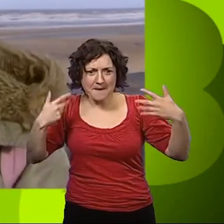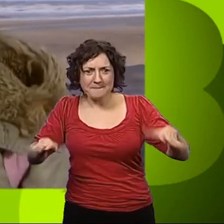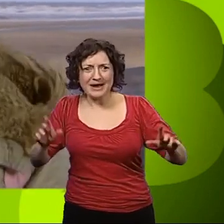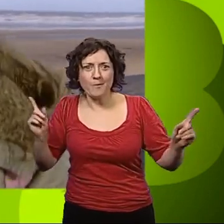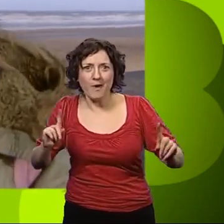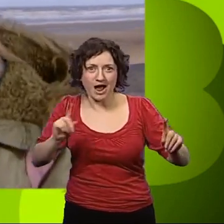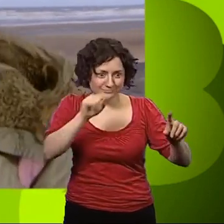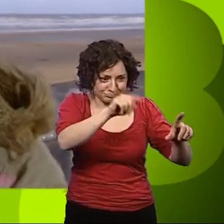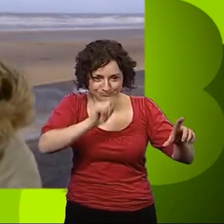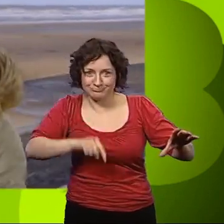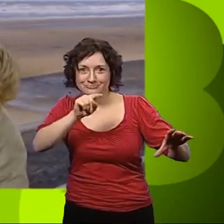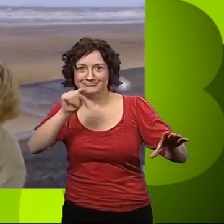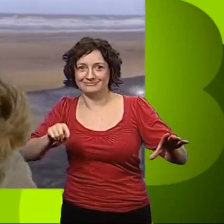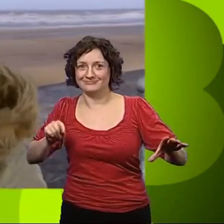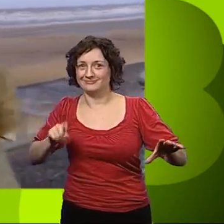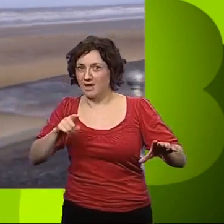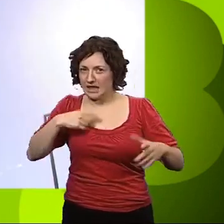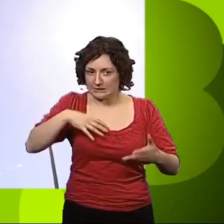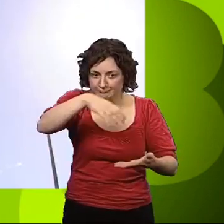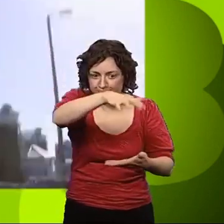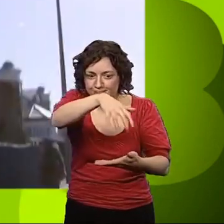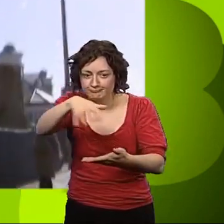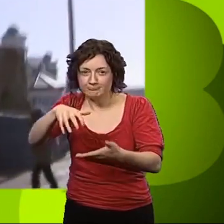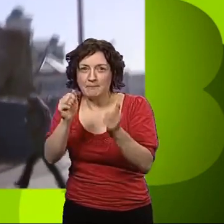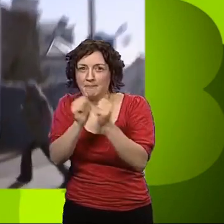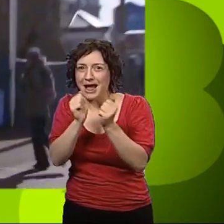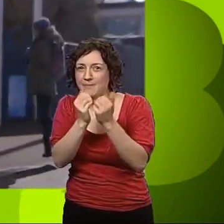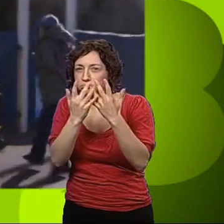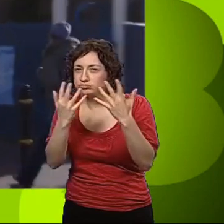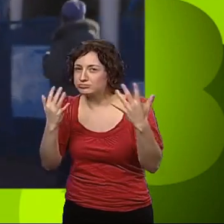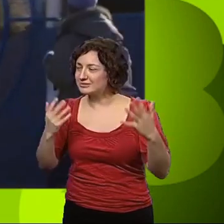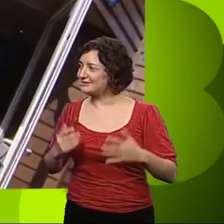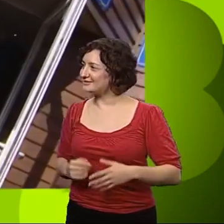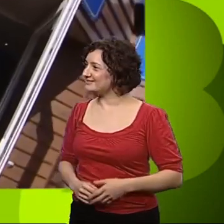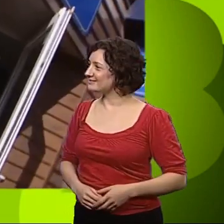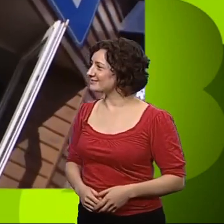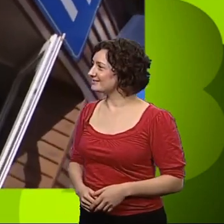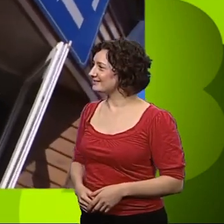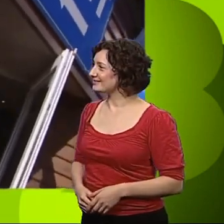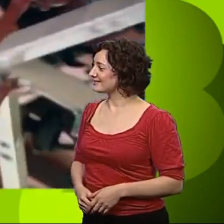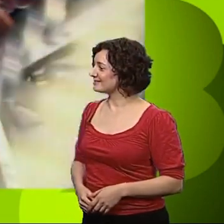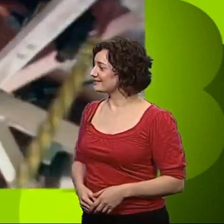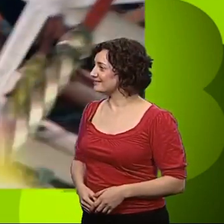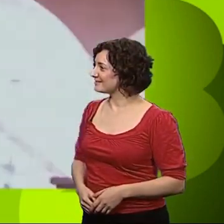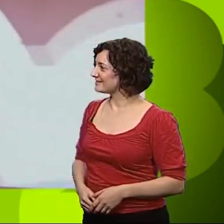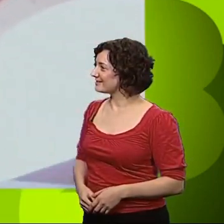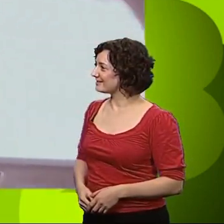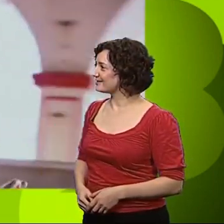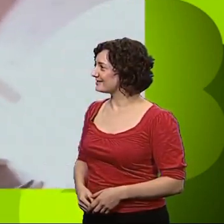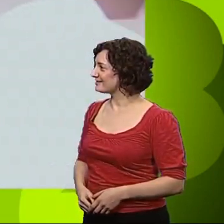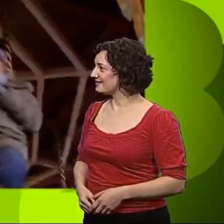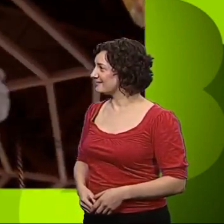as much paper during my day as possible. Yes! So crazy right